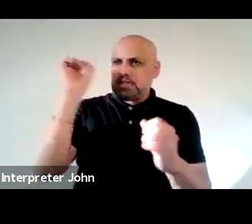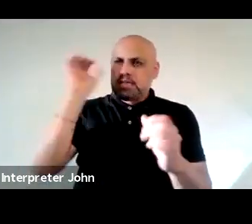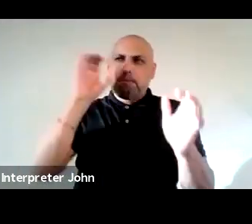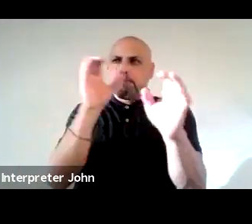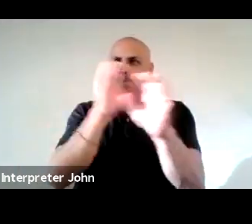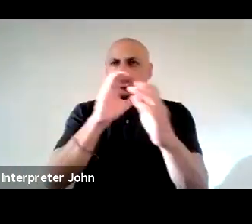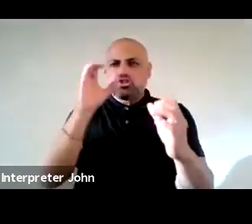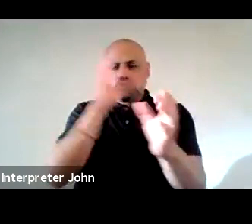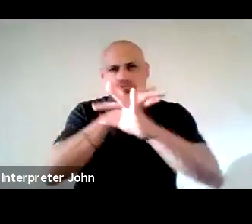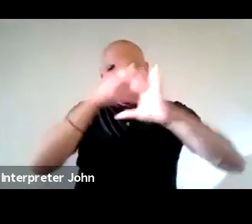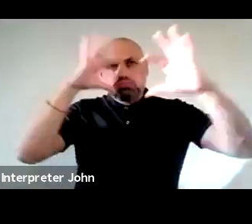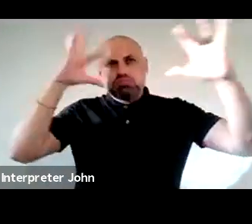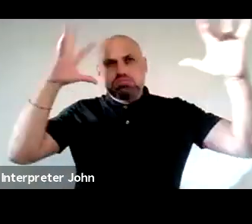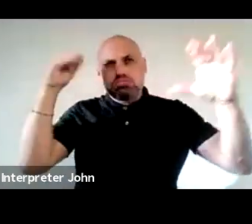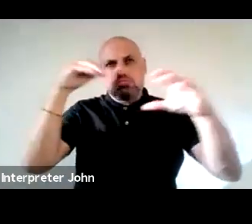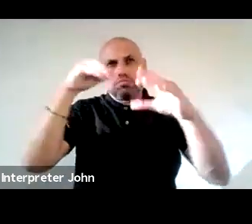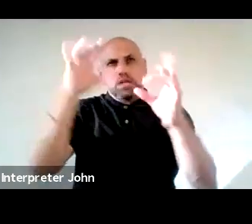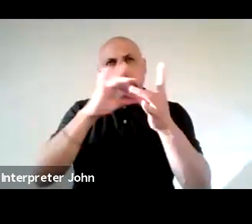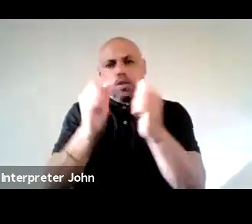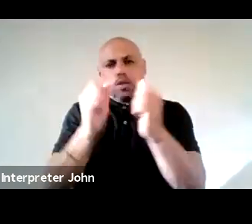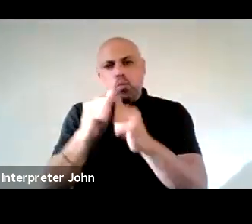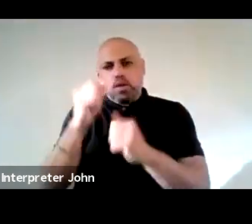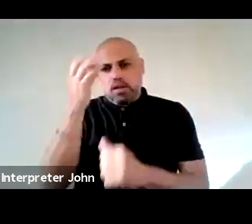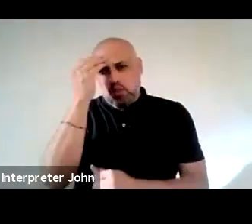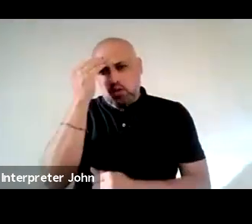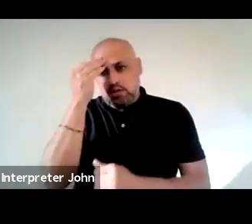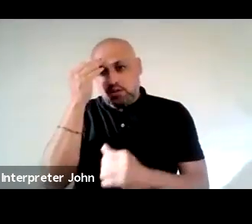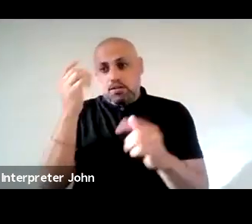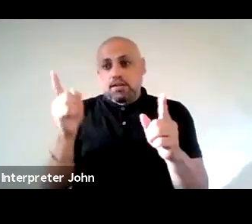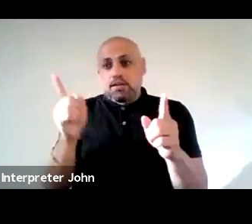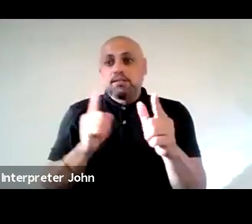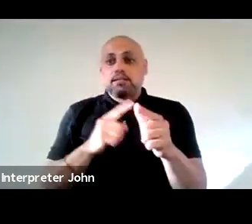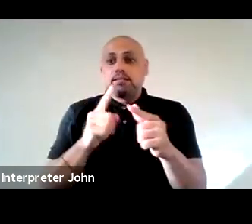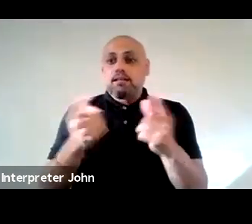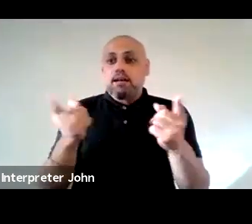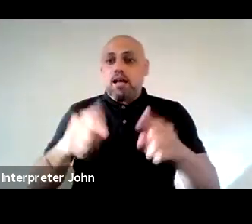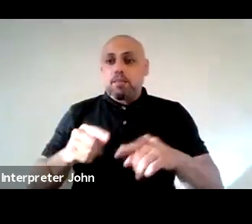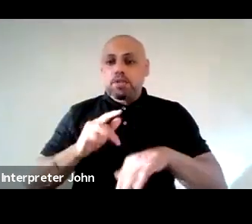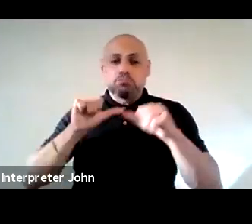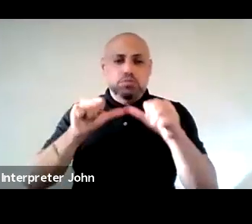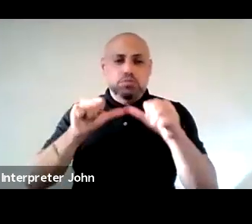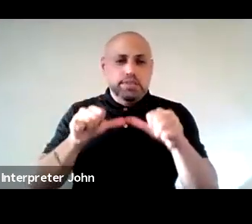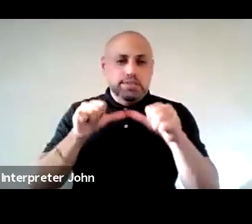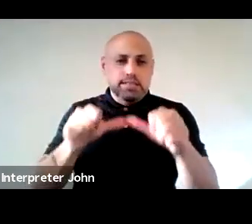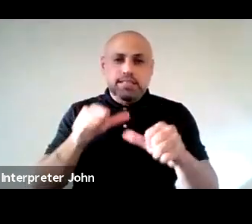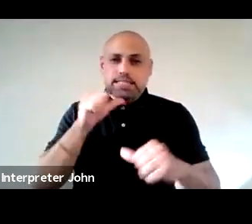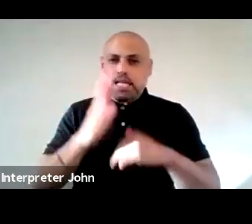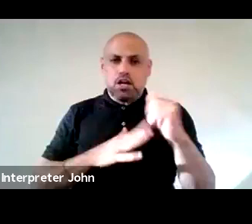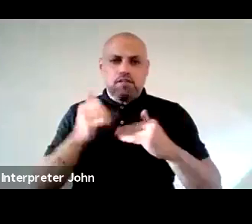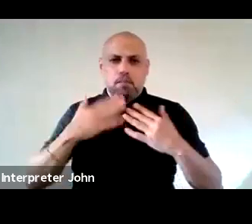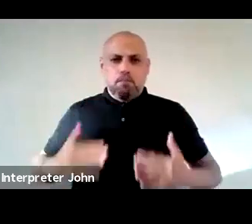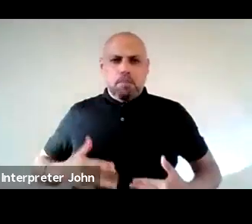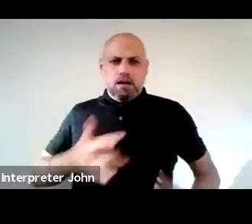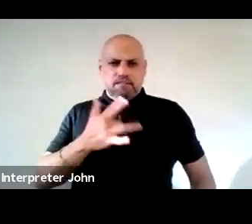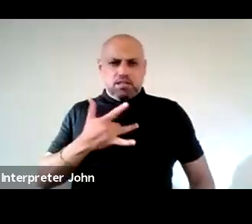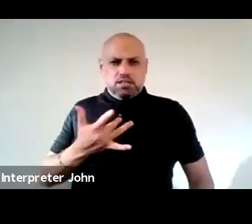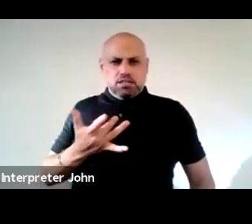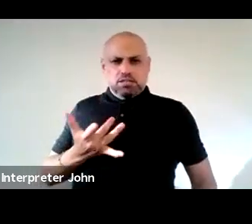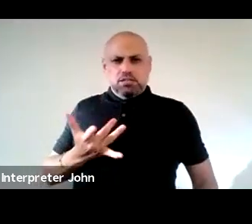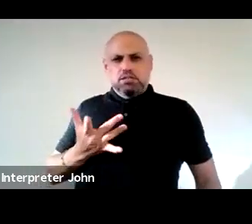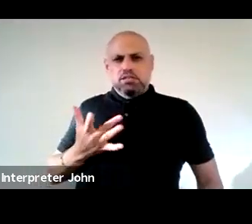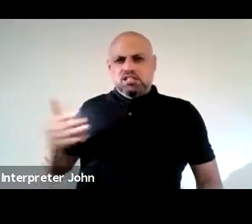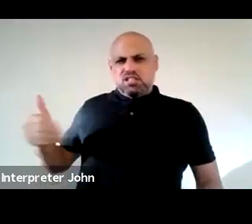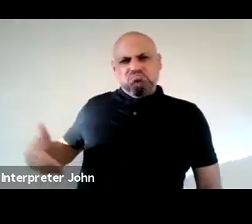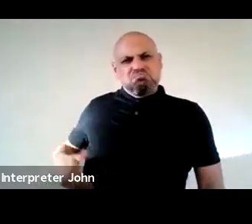thoughts. Then came the persistent and uncomfortable bodily sensations. In my